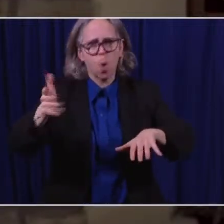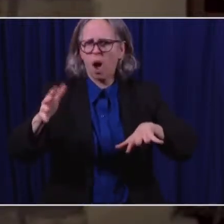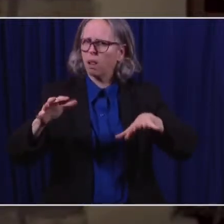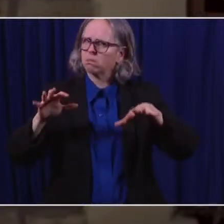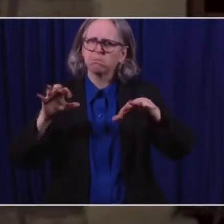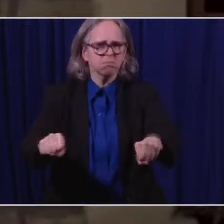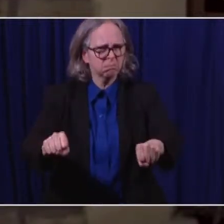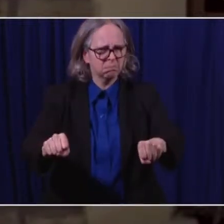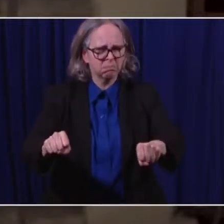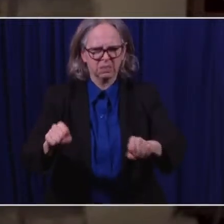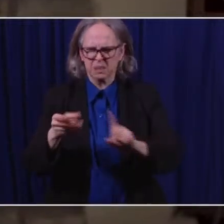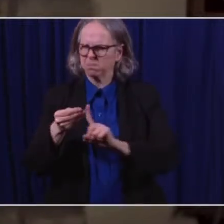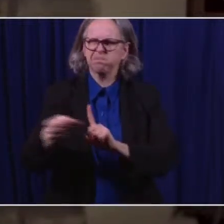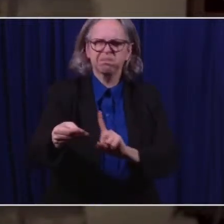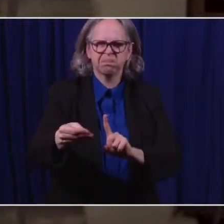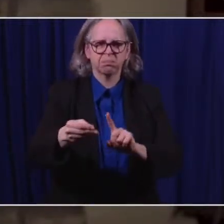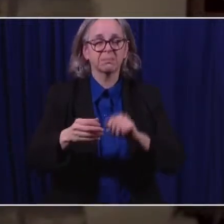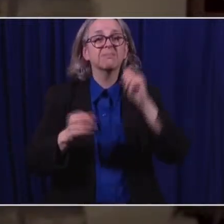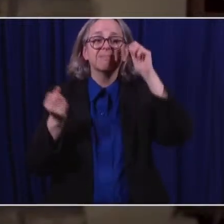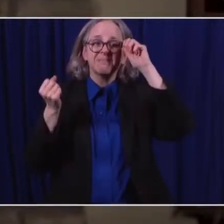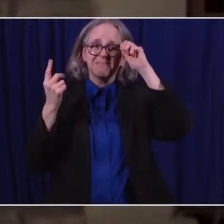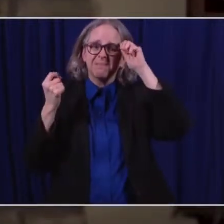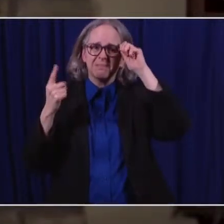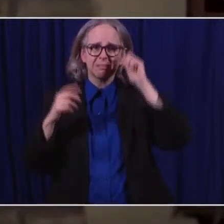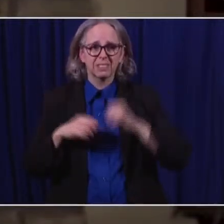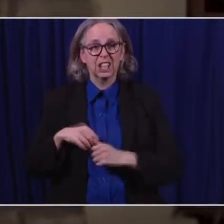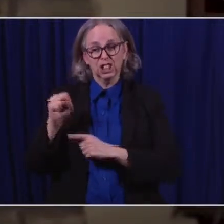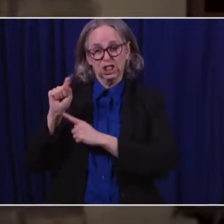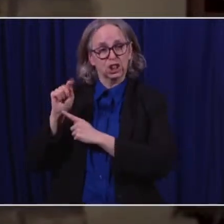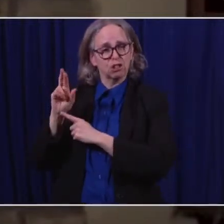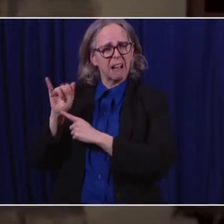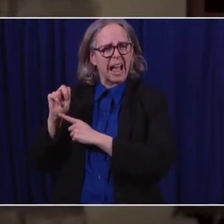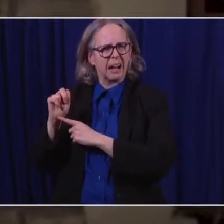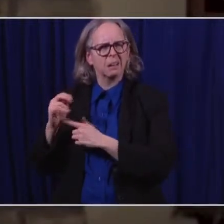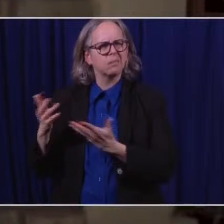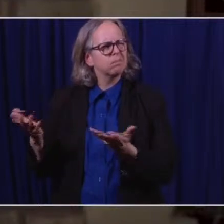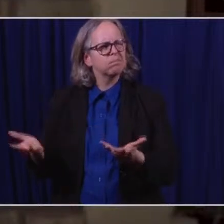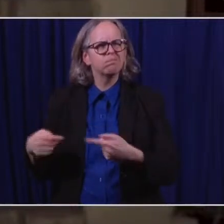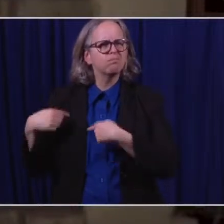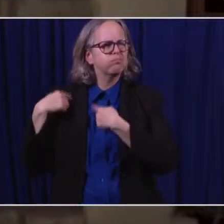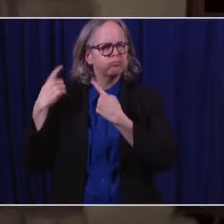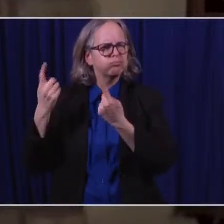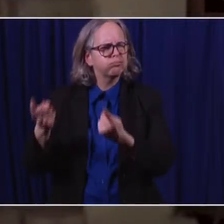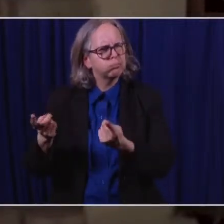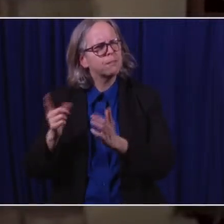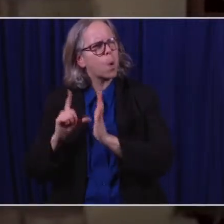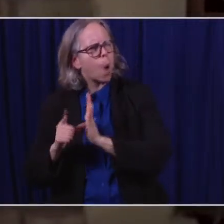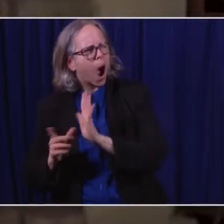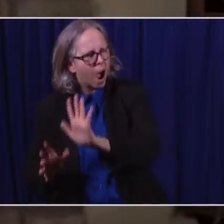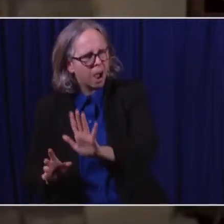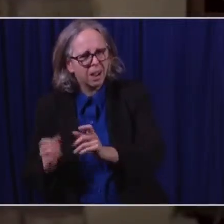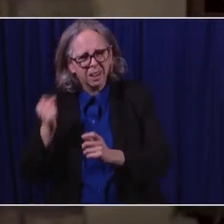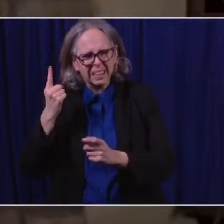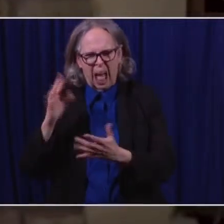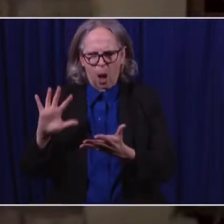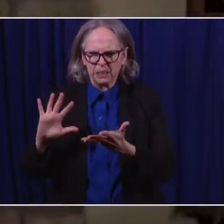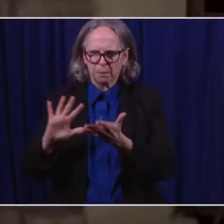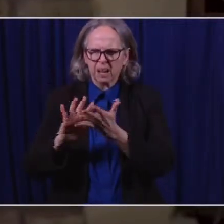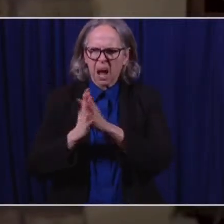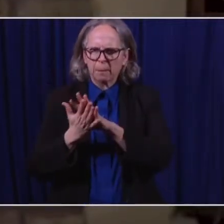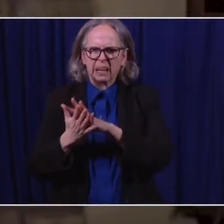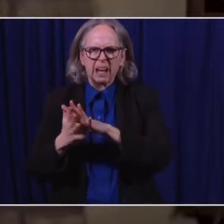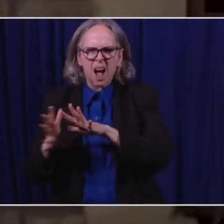while. If it becomes the dominant strain, the grave concern is that it appears to be much more